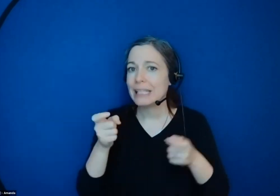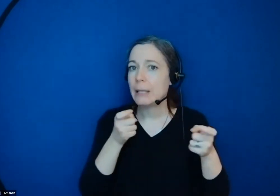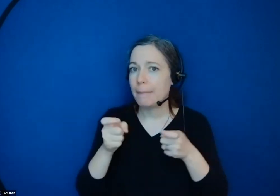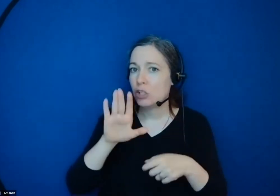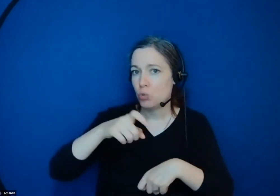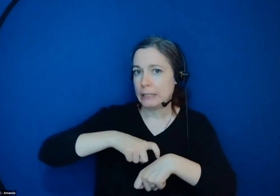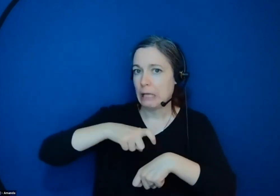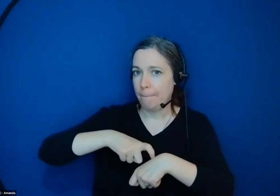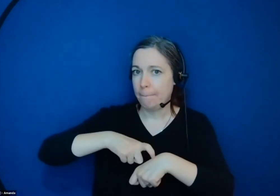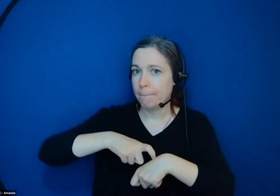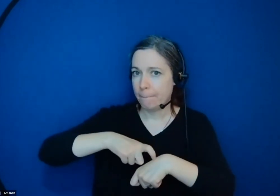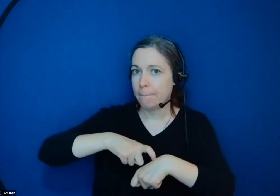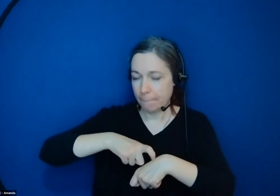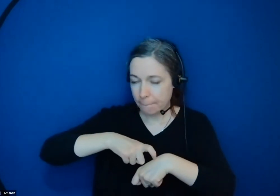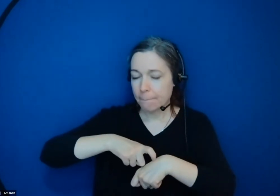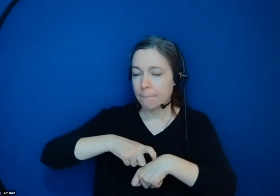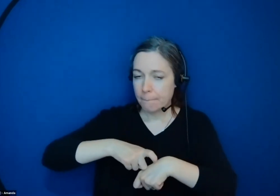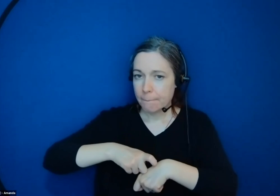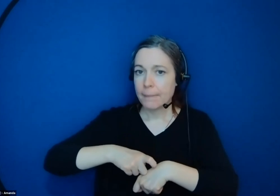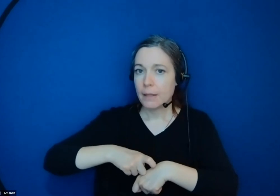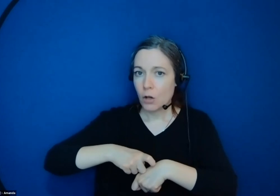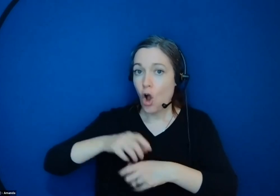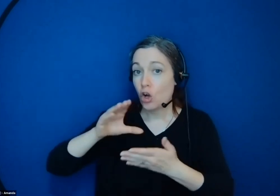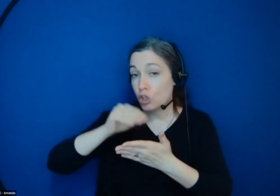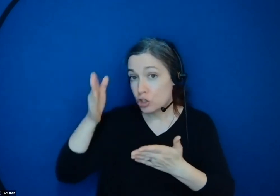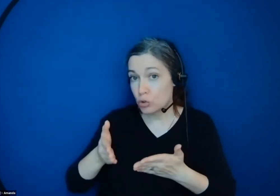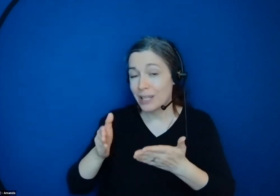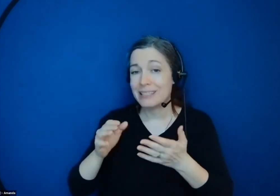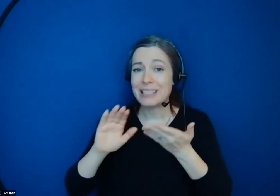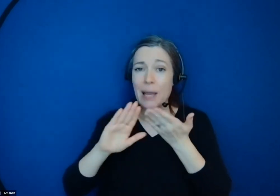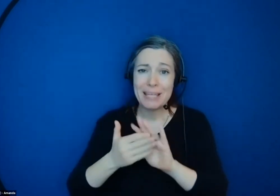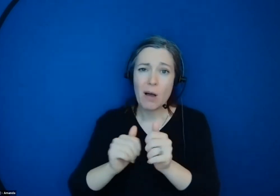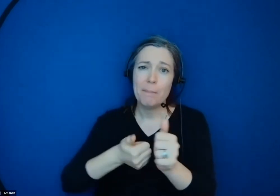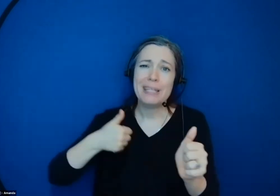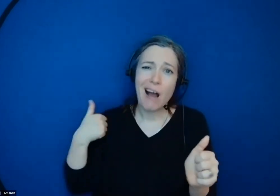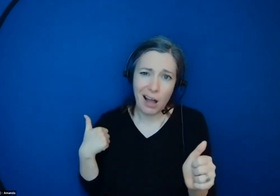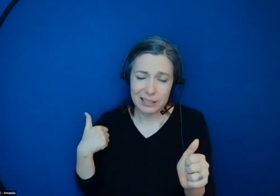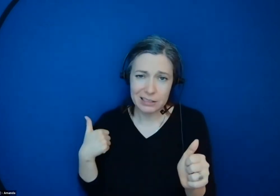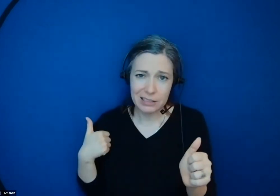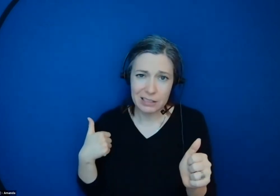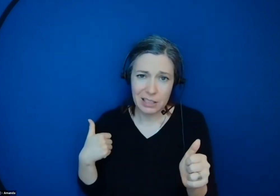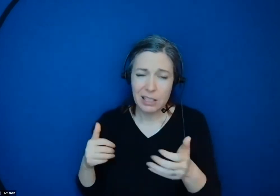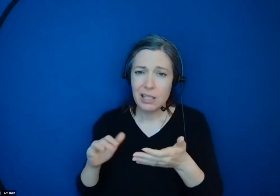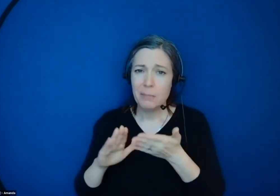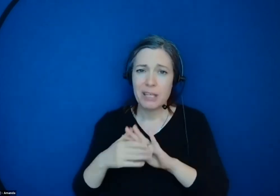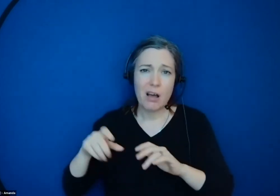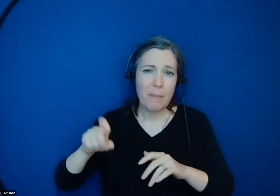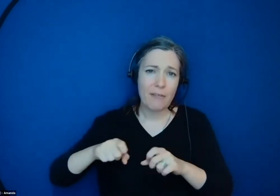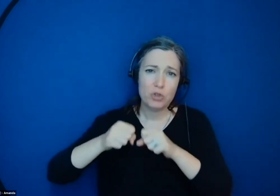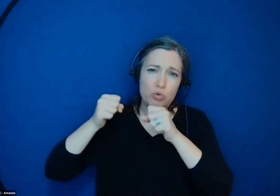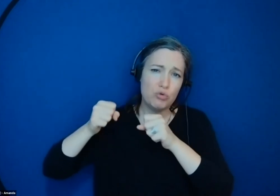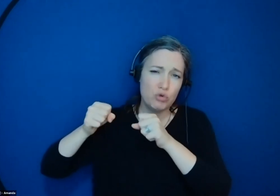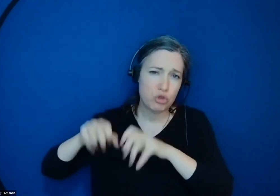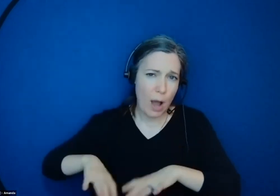because there are students that can get left behind and they end up like dropping the class. So make sure